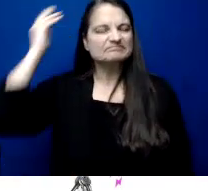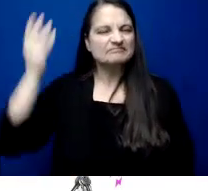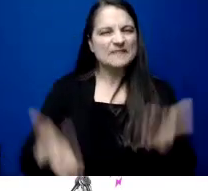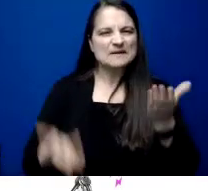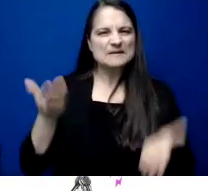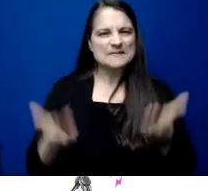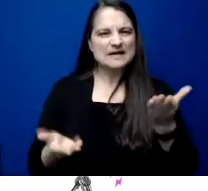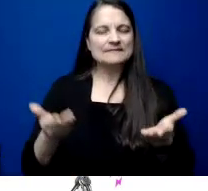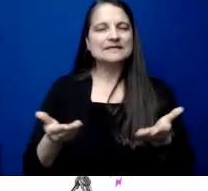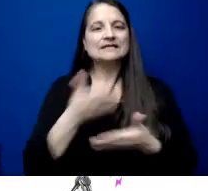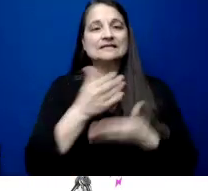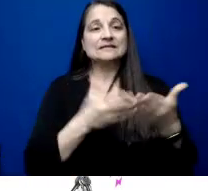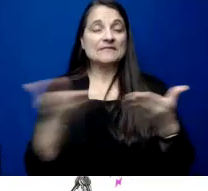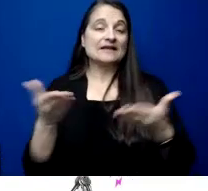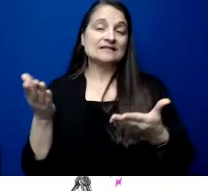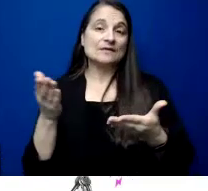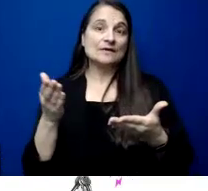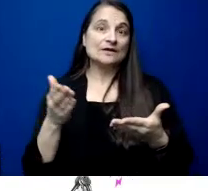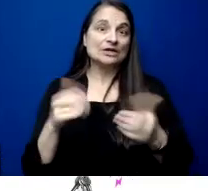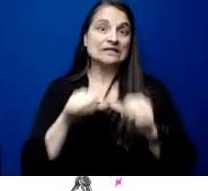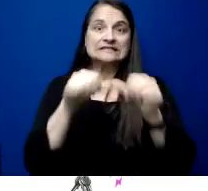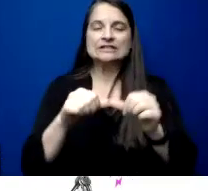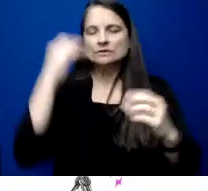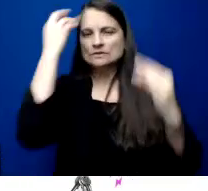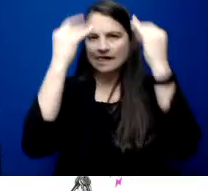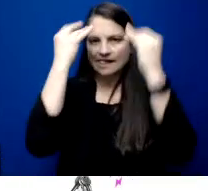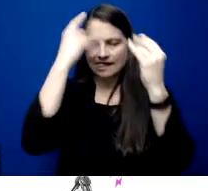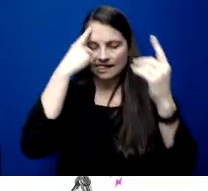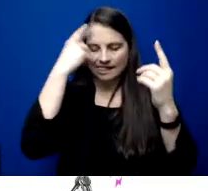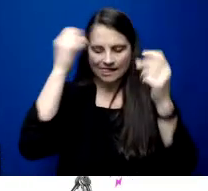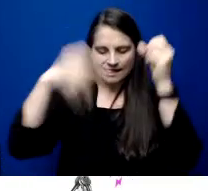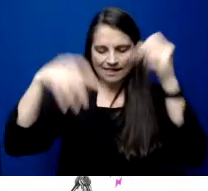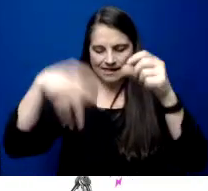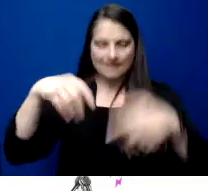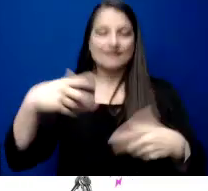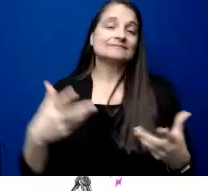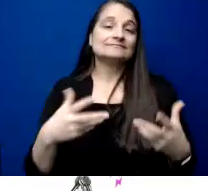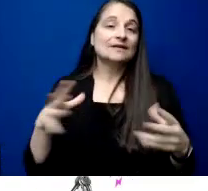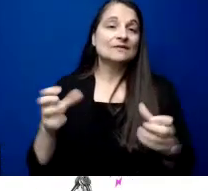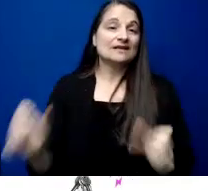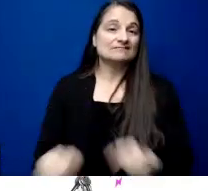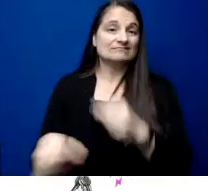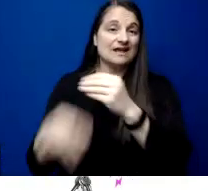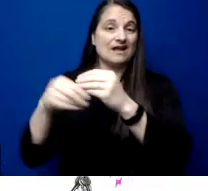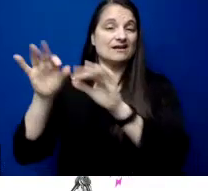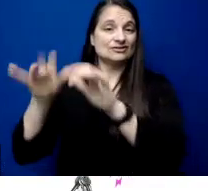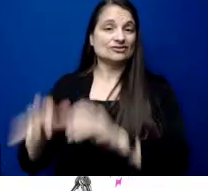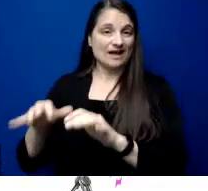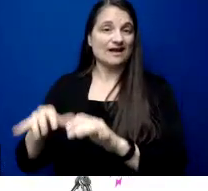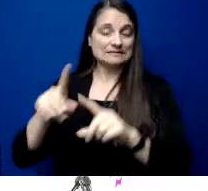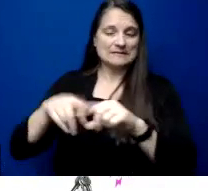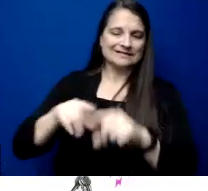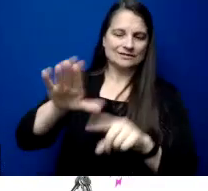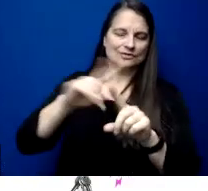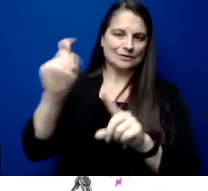we are continuing to brainstorm with you and adding in to the chat based on your questions. So when we set the